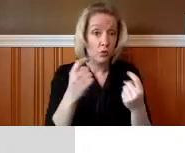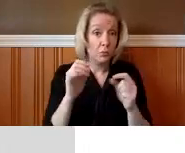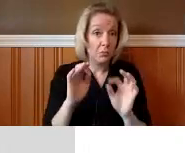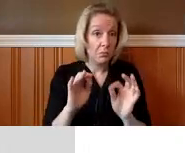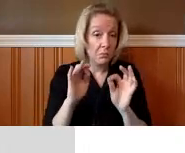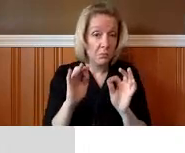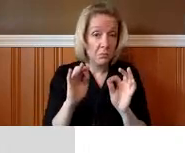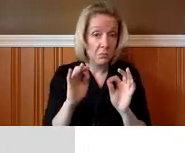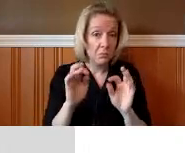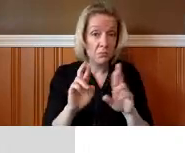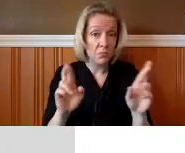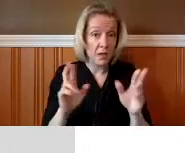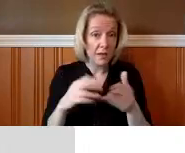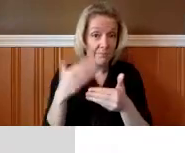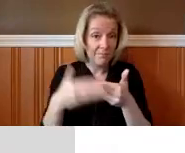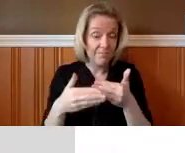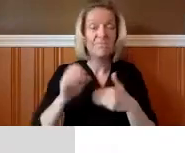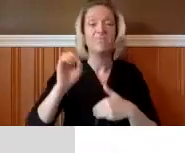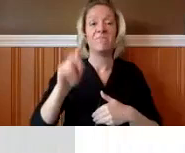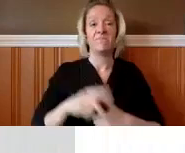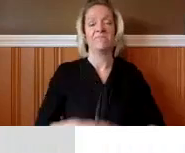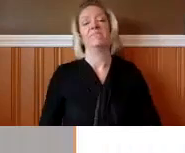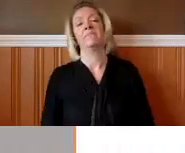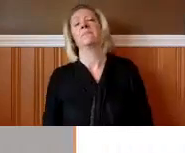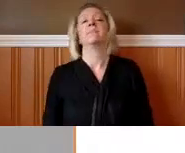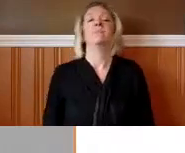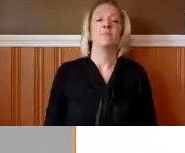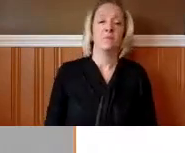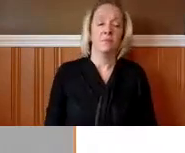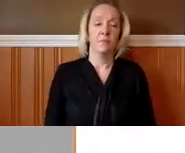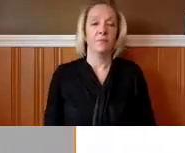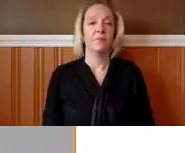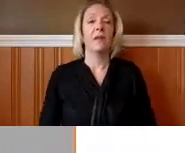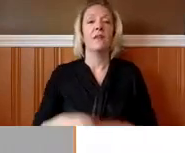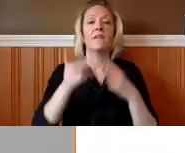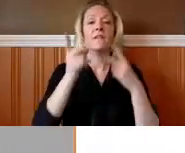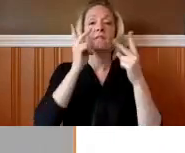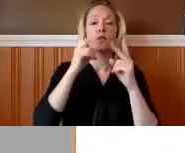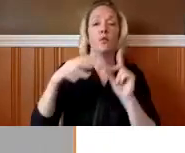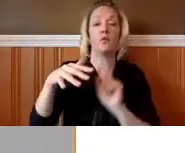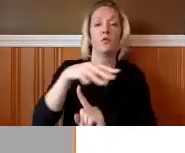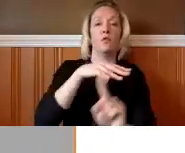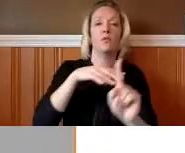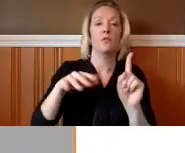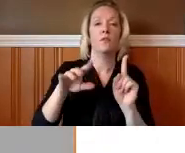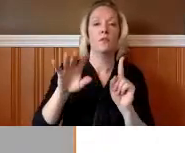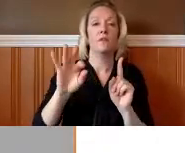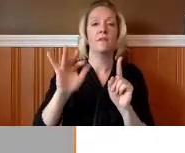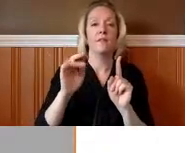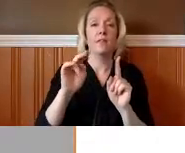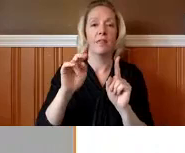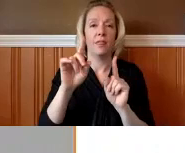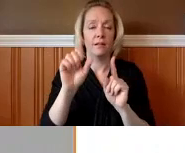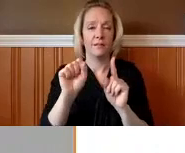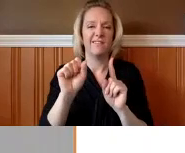forward. I think we're good. All right, visual fields. So visual fields is the next characteristic that we're